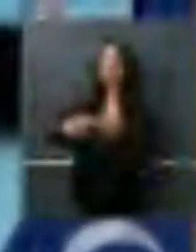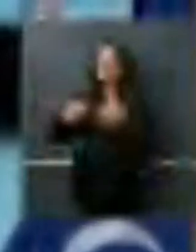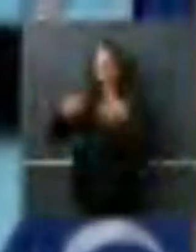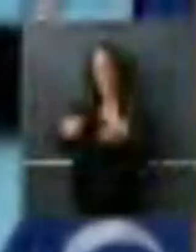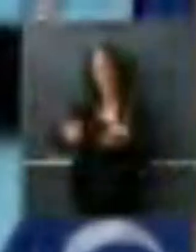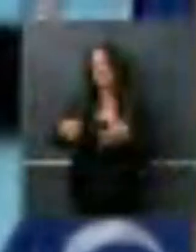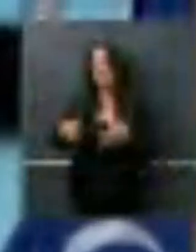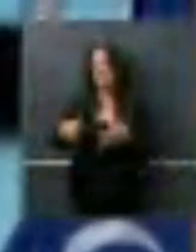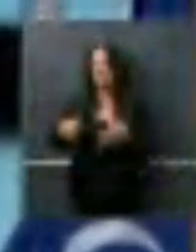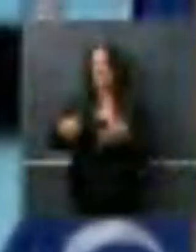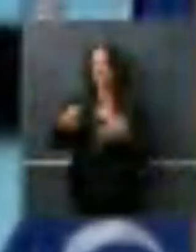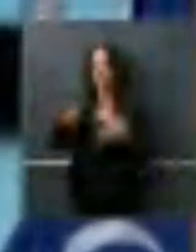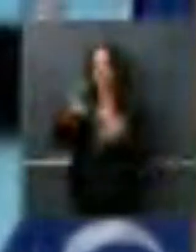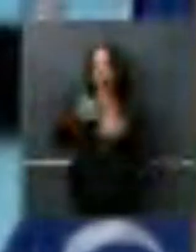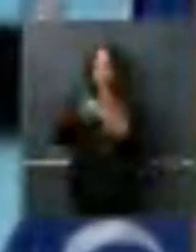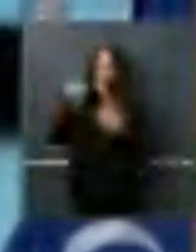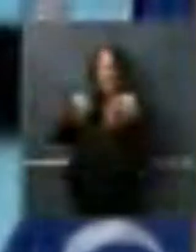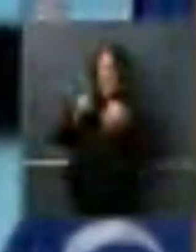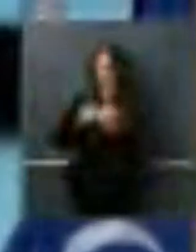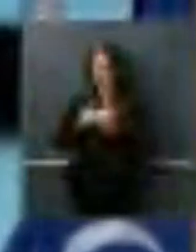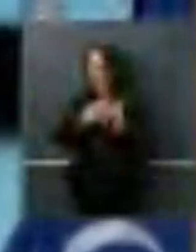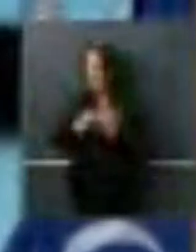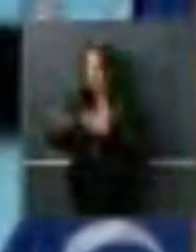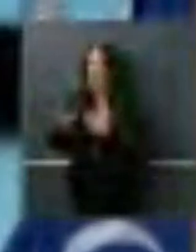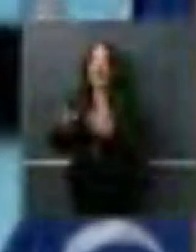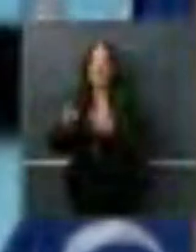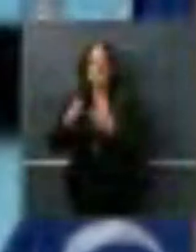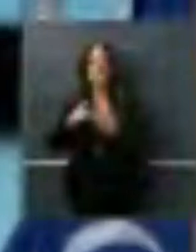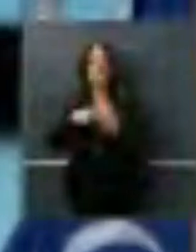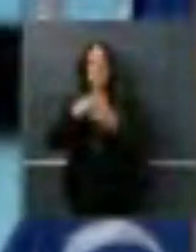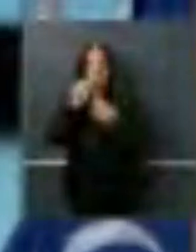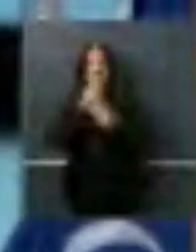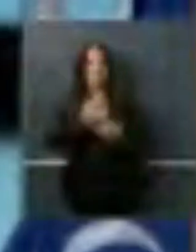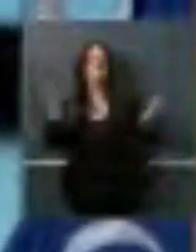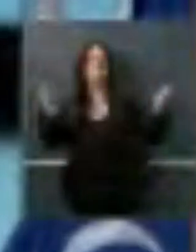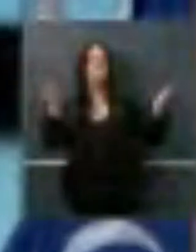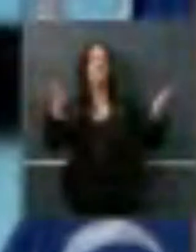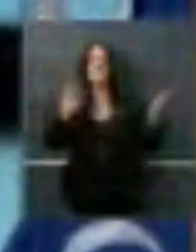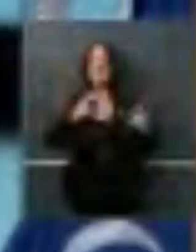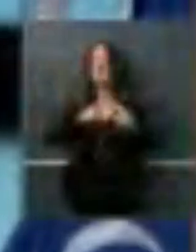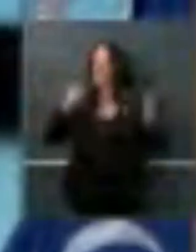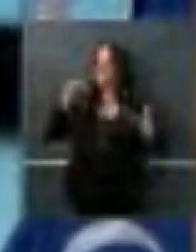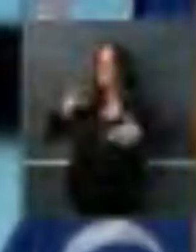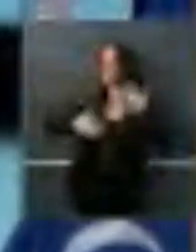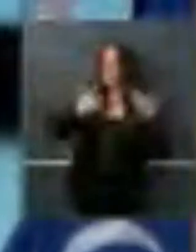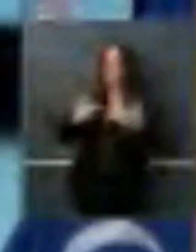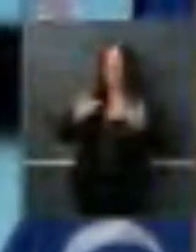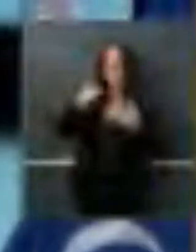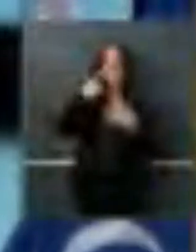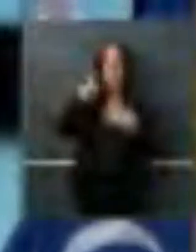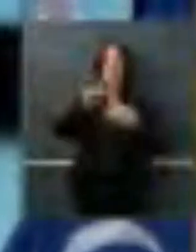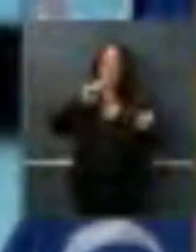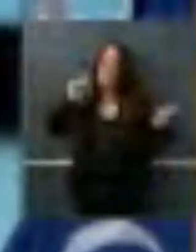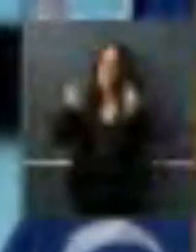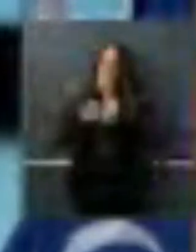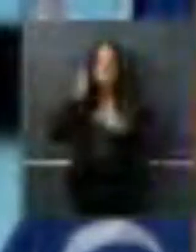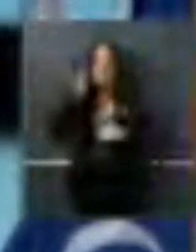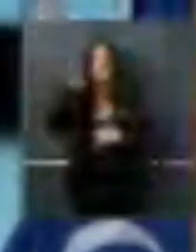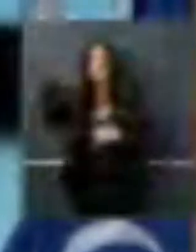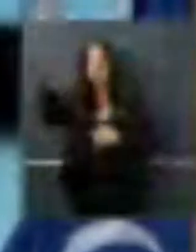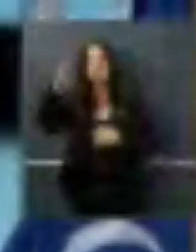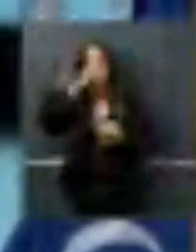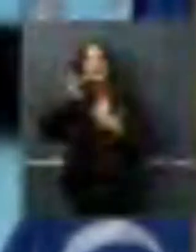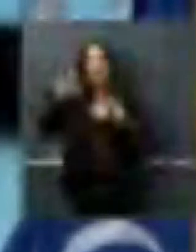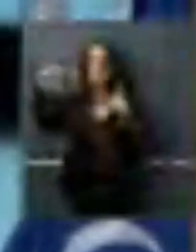us to process a very exciting and enlivening future of education that will leap forward in years,